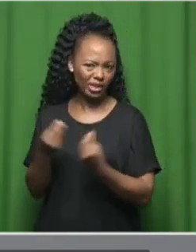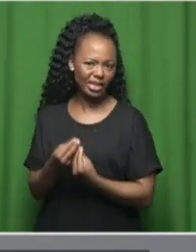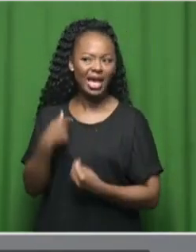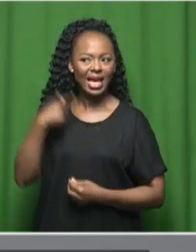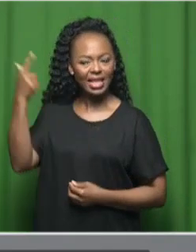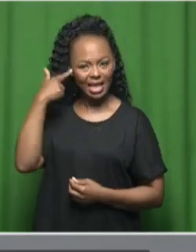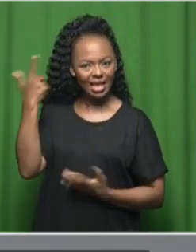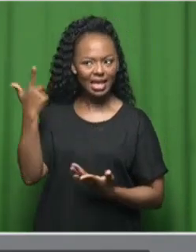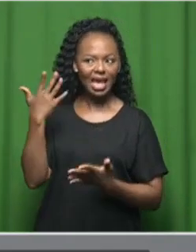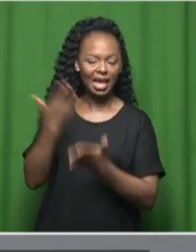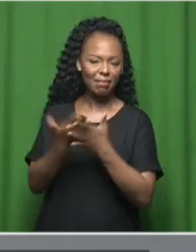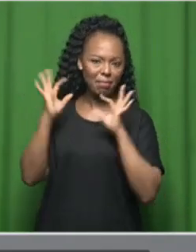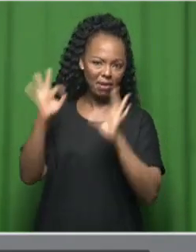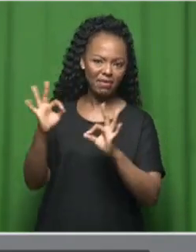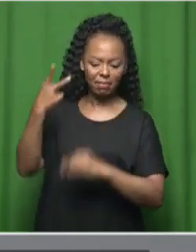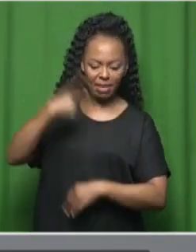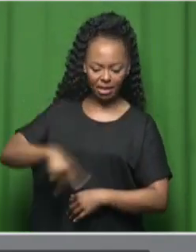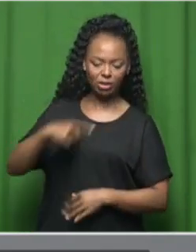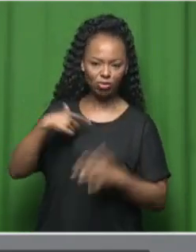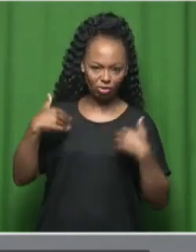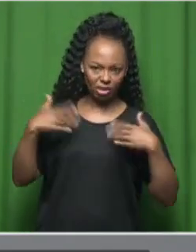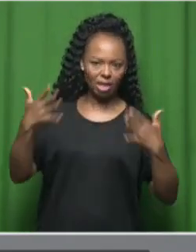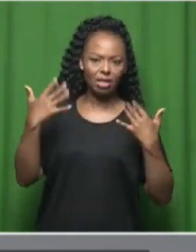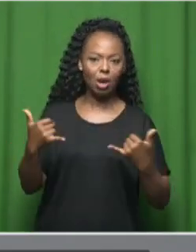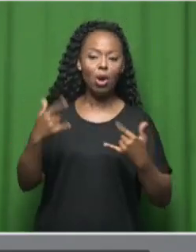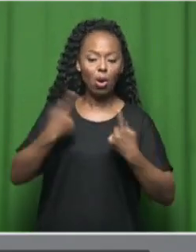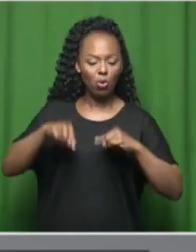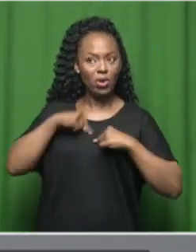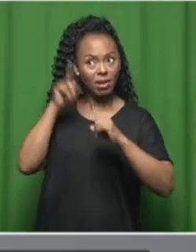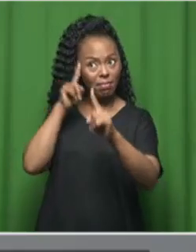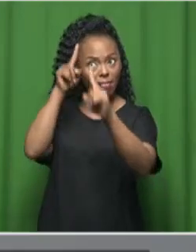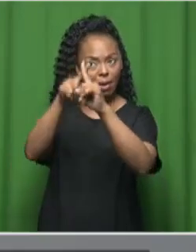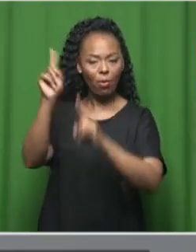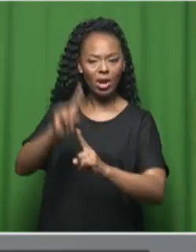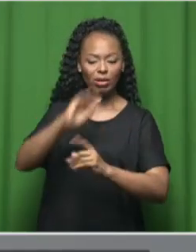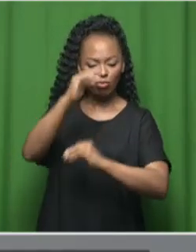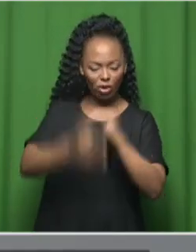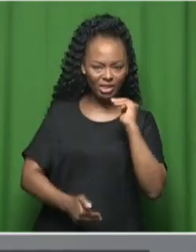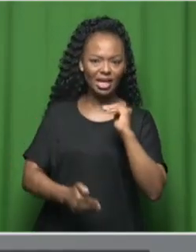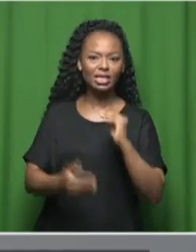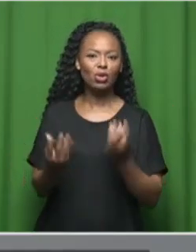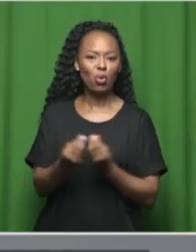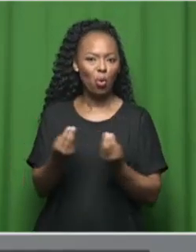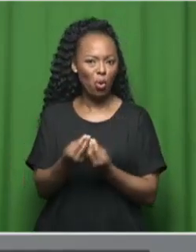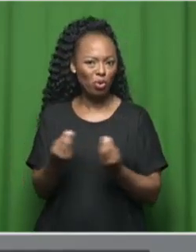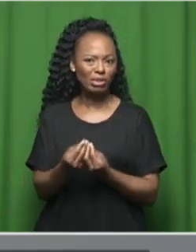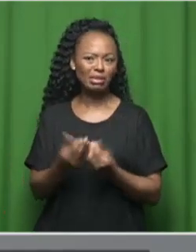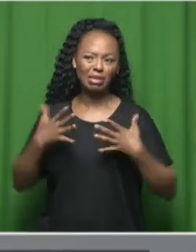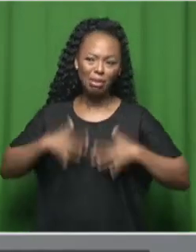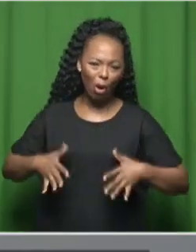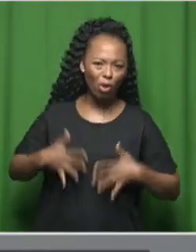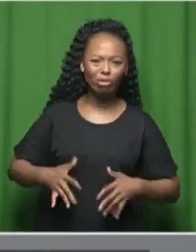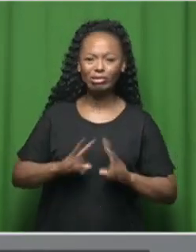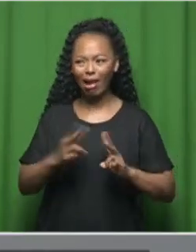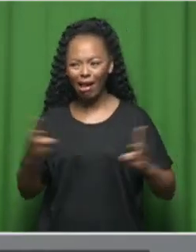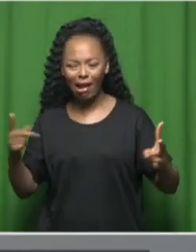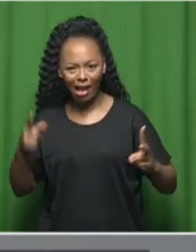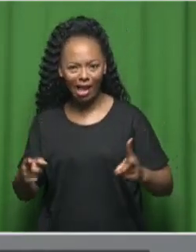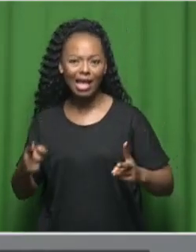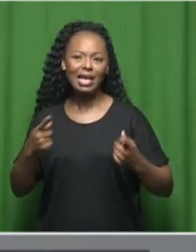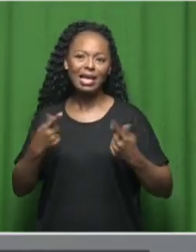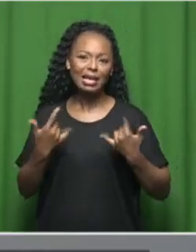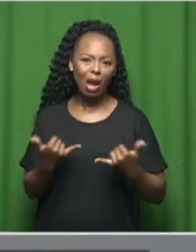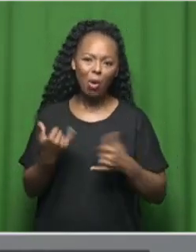person to start it. I mean, our aim basically is to protect the goods that South African brands have worked so hard for to create,